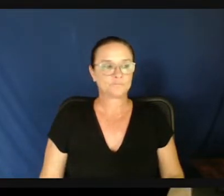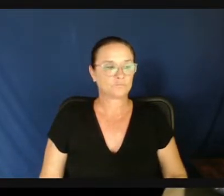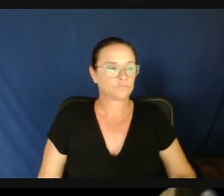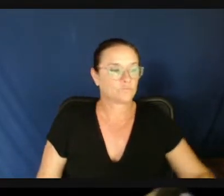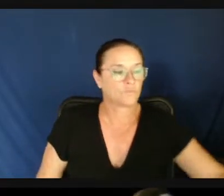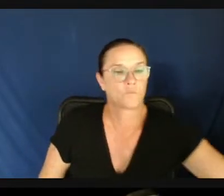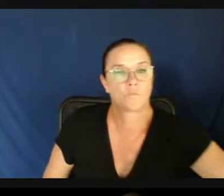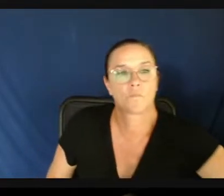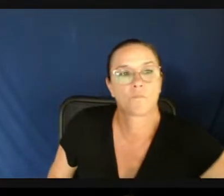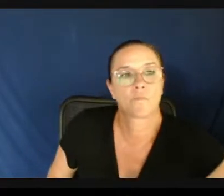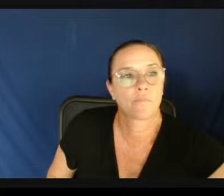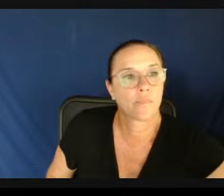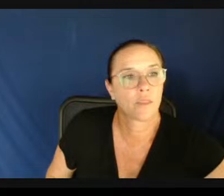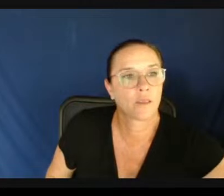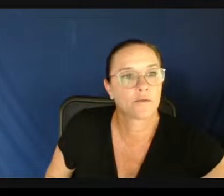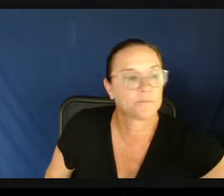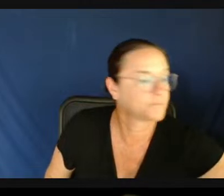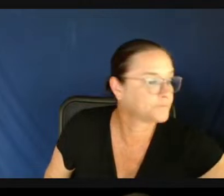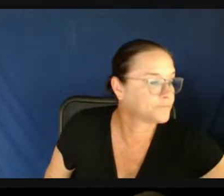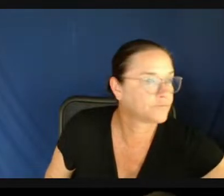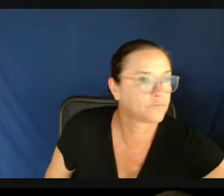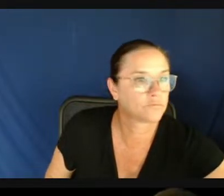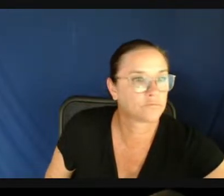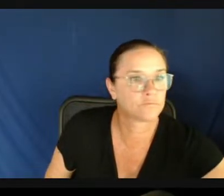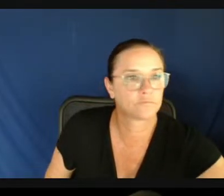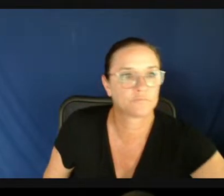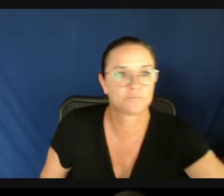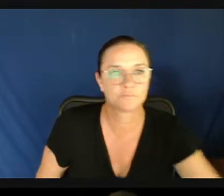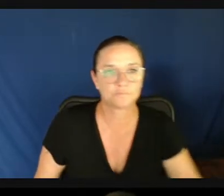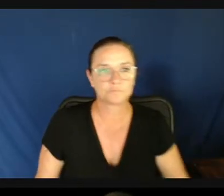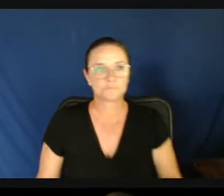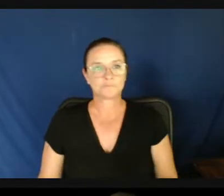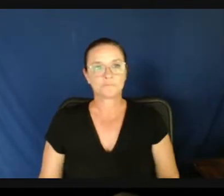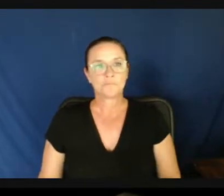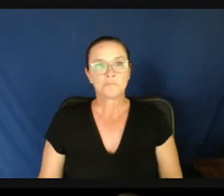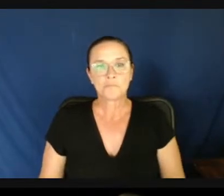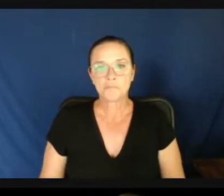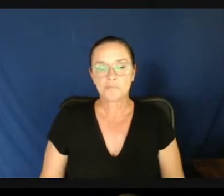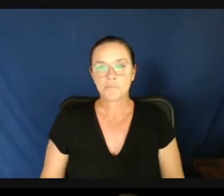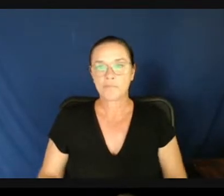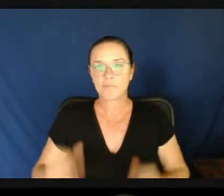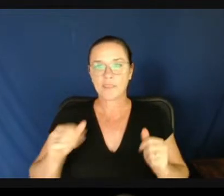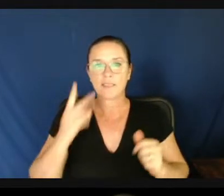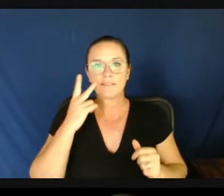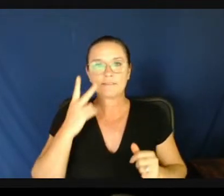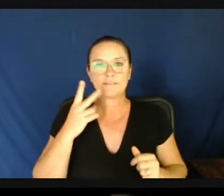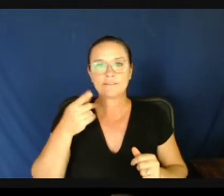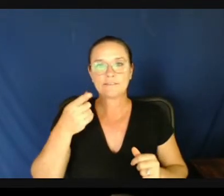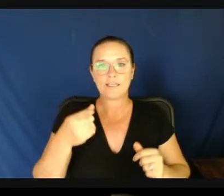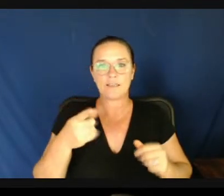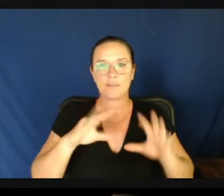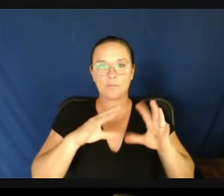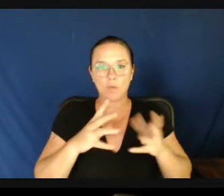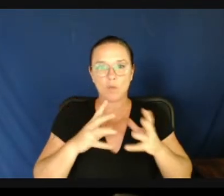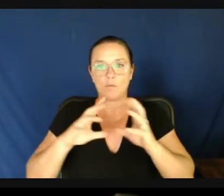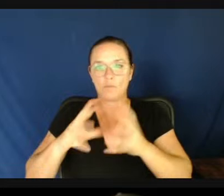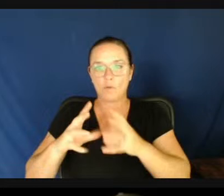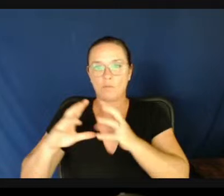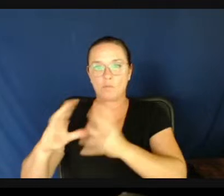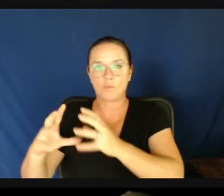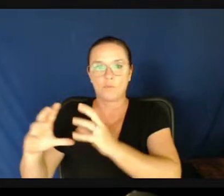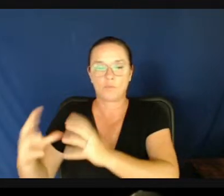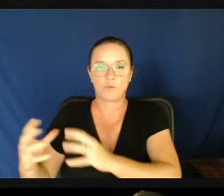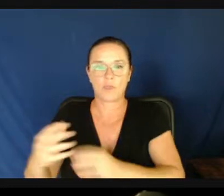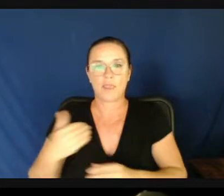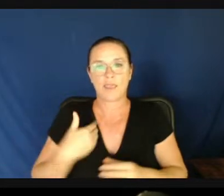So there's the map again. Bigger Pahala events with that magnitude 3. You can see here a little bit of this kind of pulsing nature. You have one